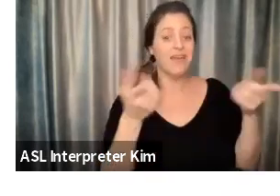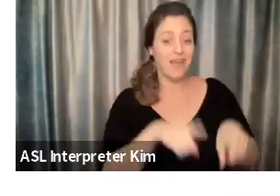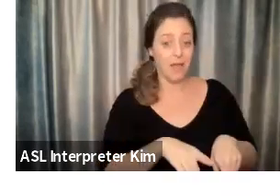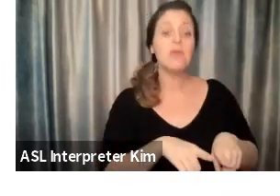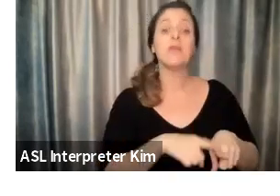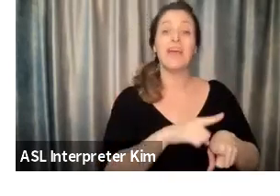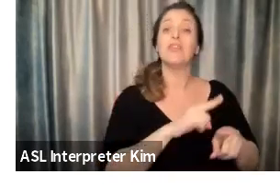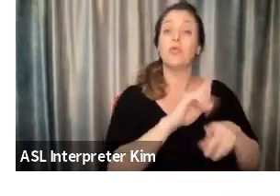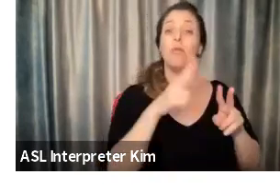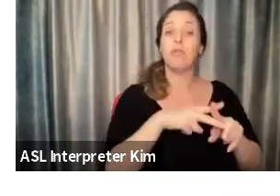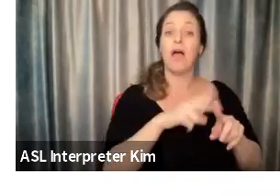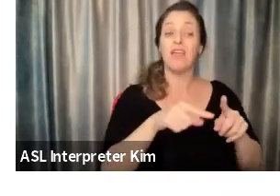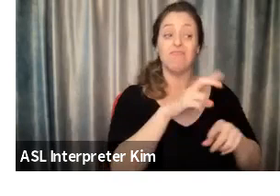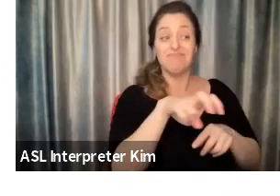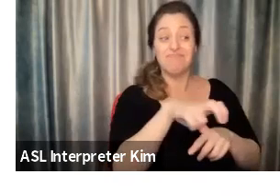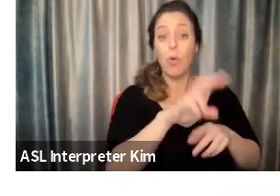March 12th.